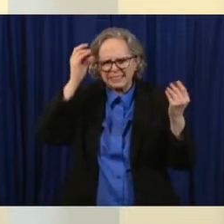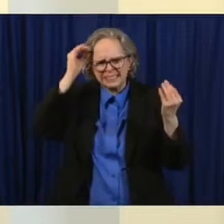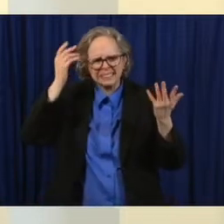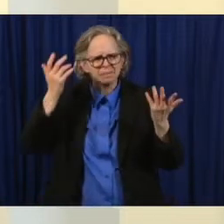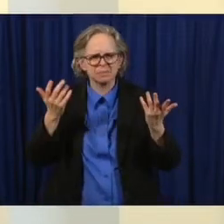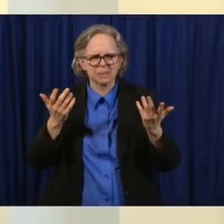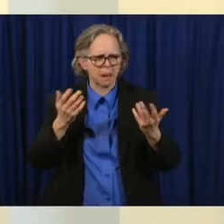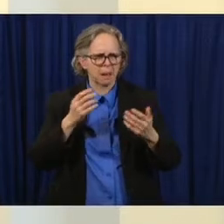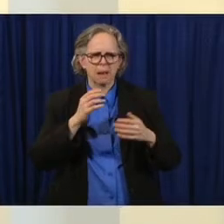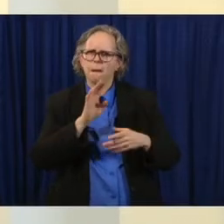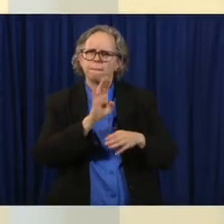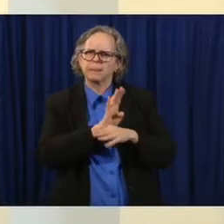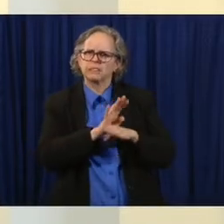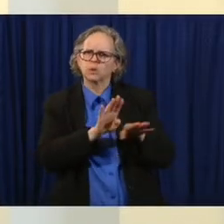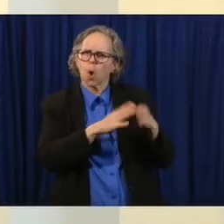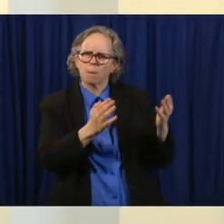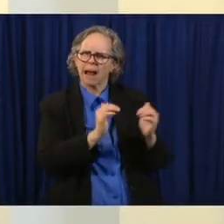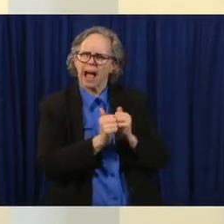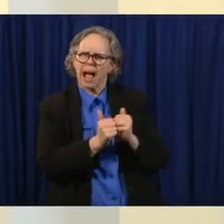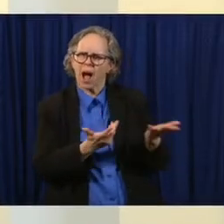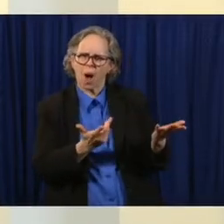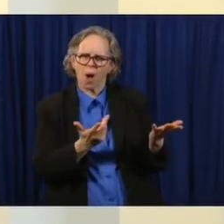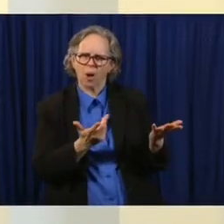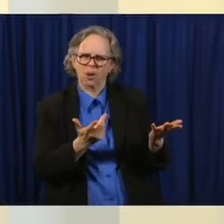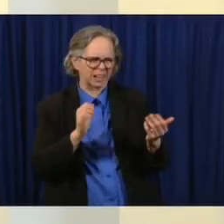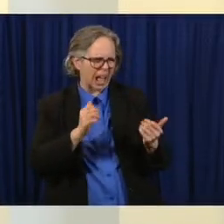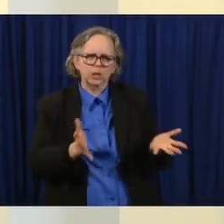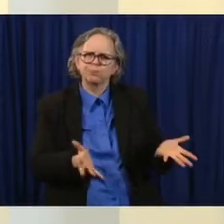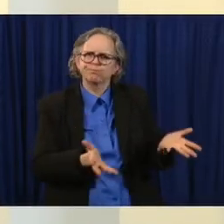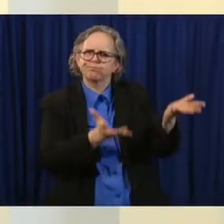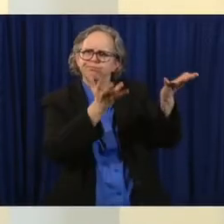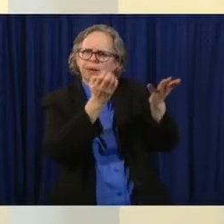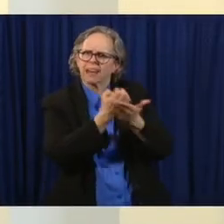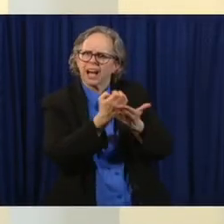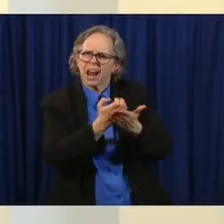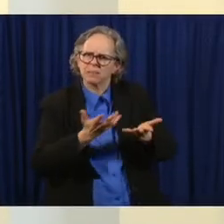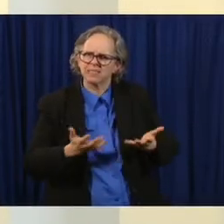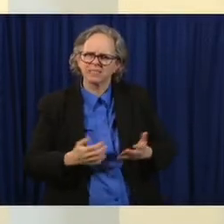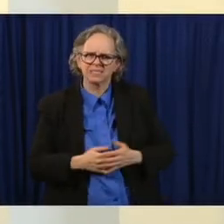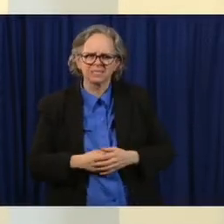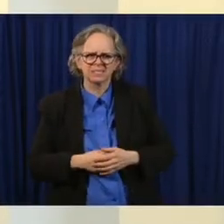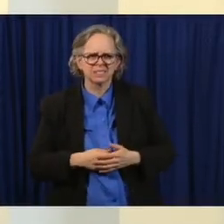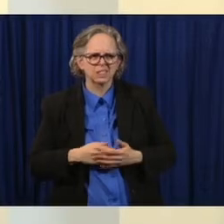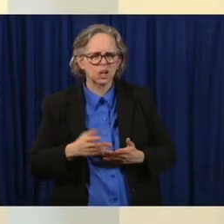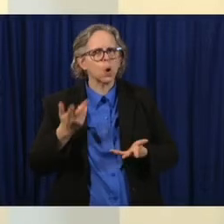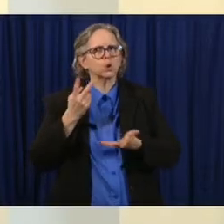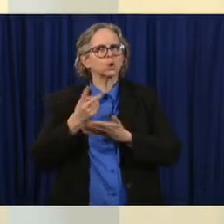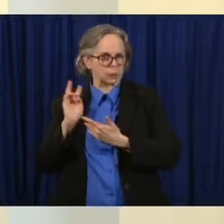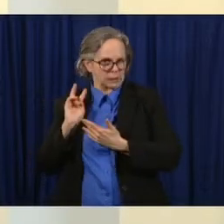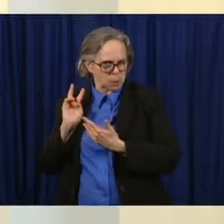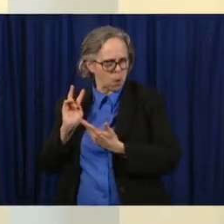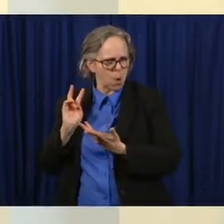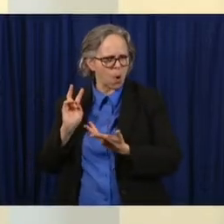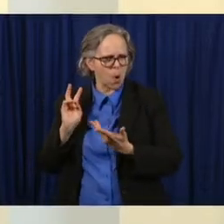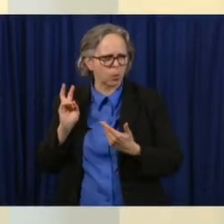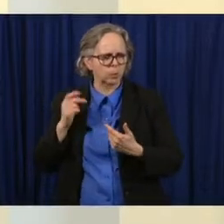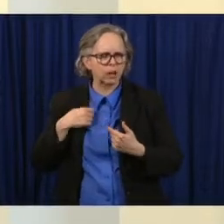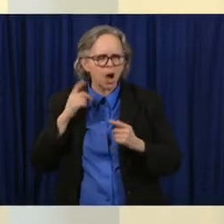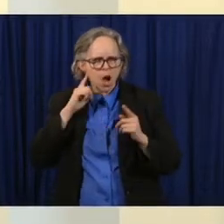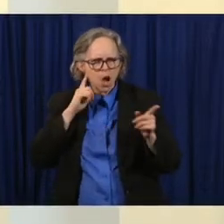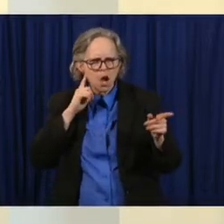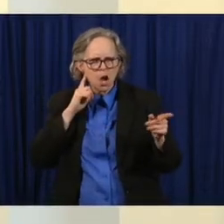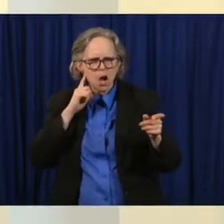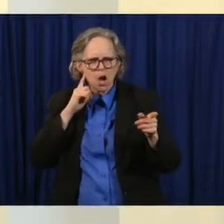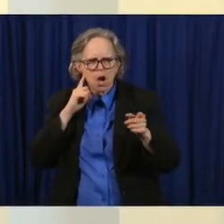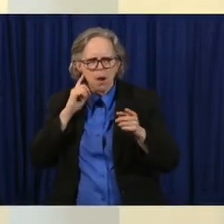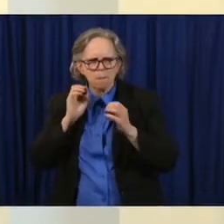reopen and we could support the economy, about 2 weeks ago, one of the things that was really gaining a lot of traction was